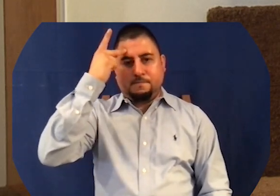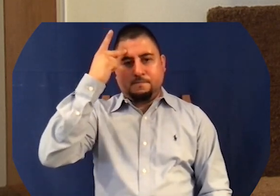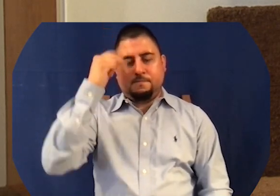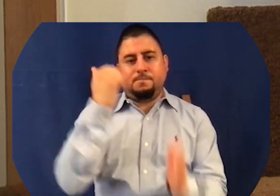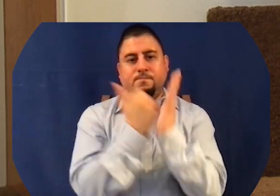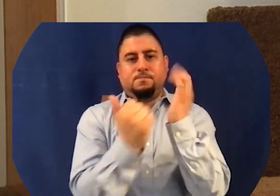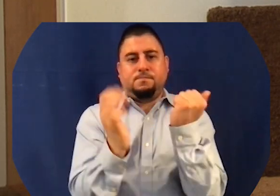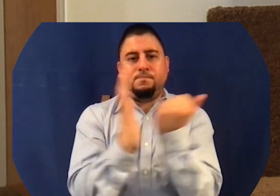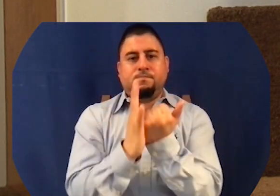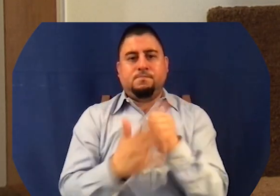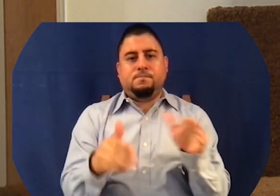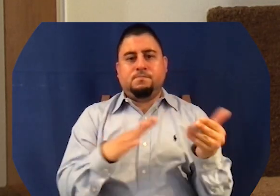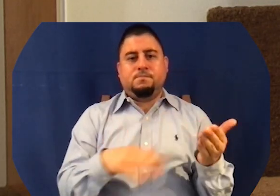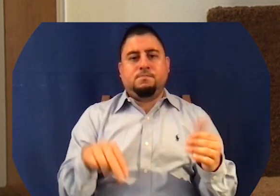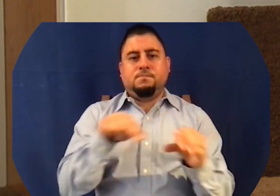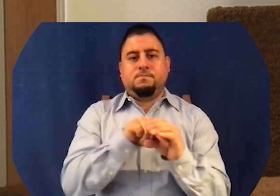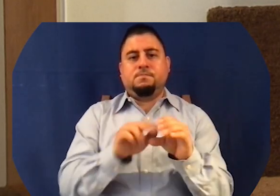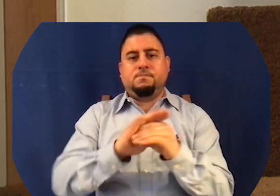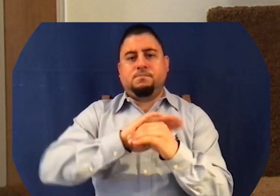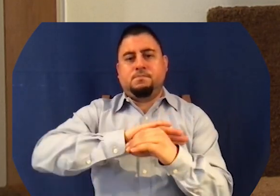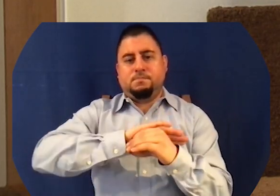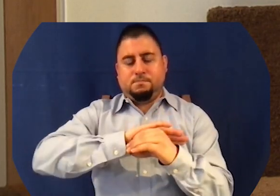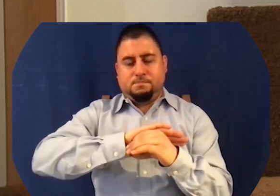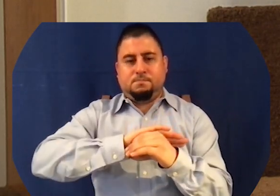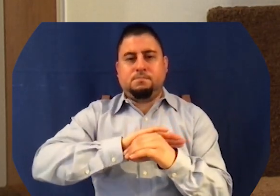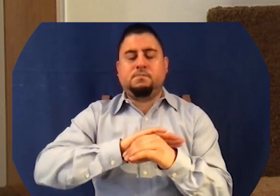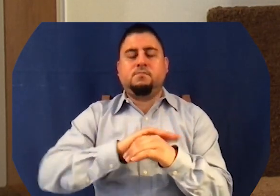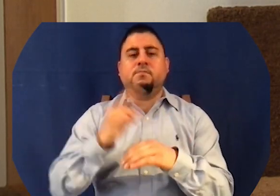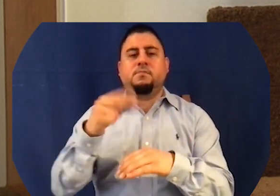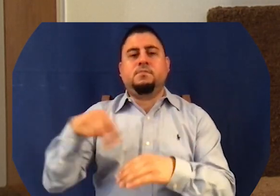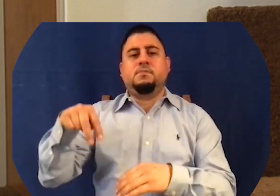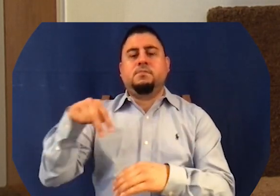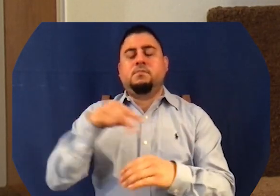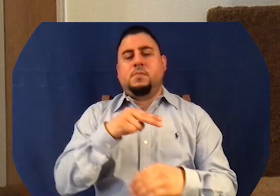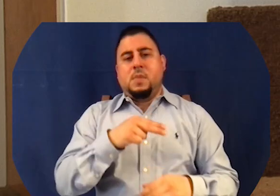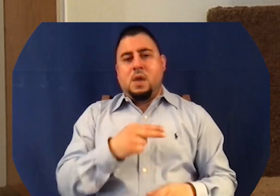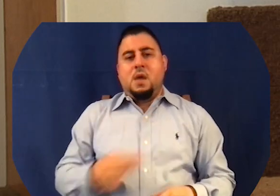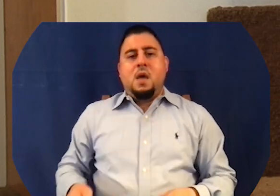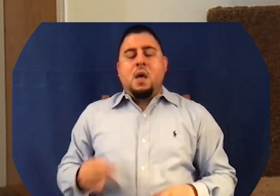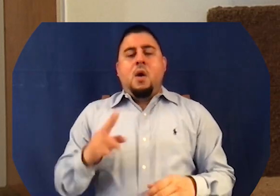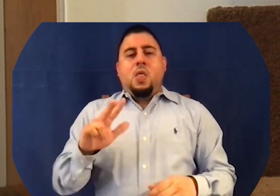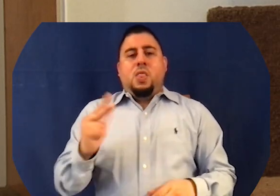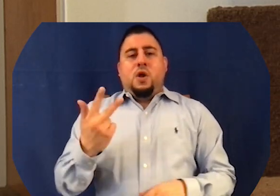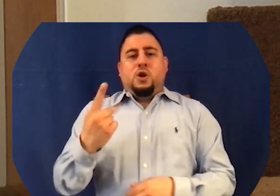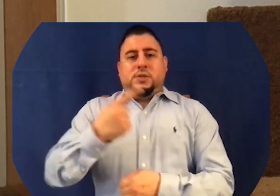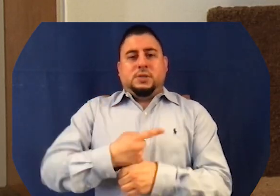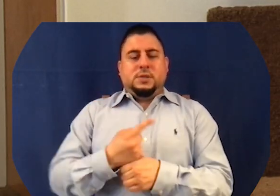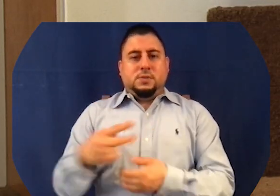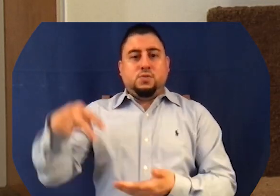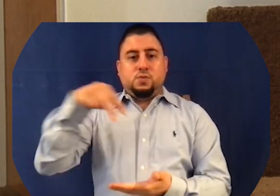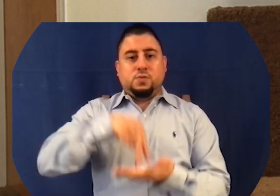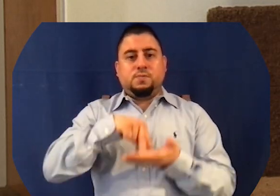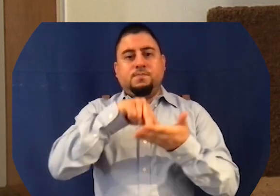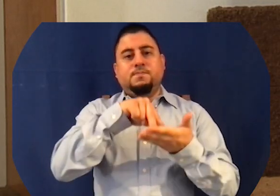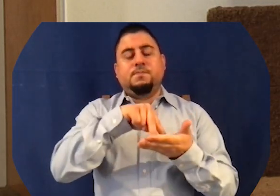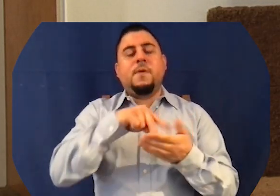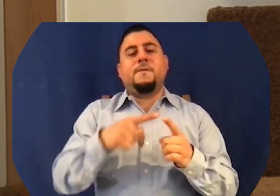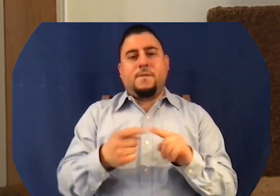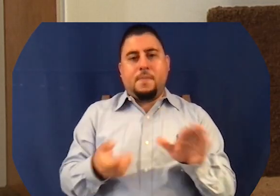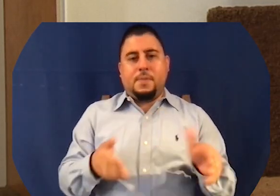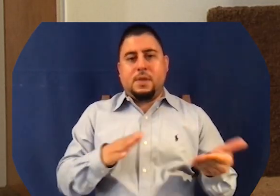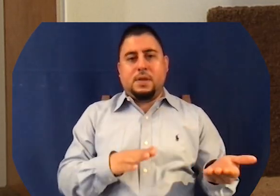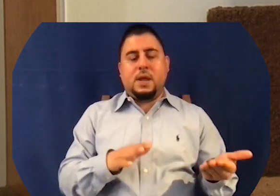was crucified, died, and was buried. He descended into hell, and on the third day he rose again from the